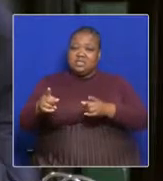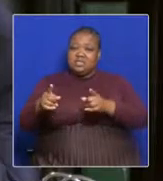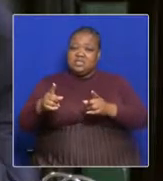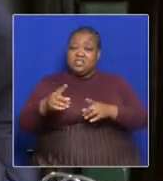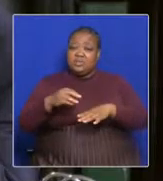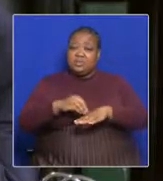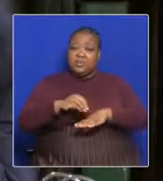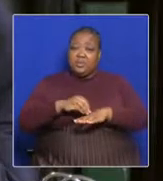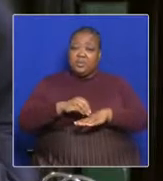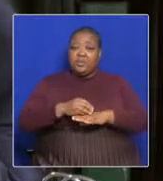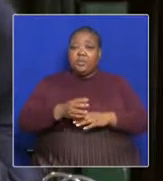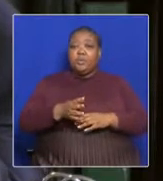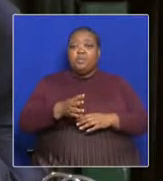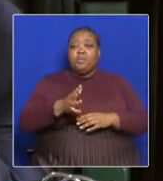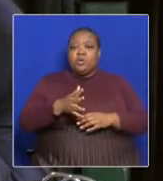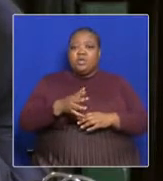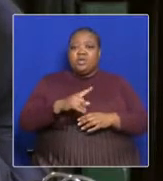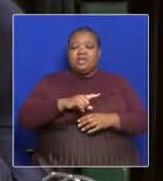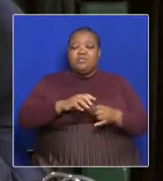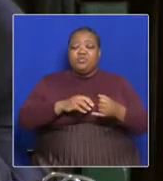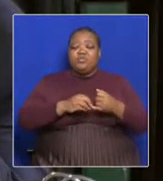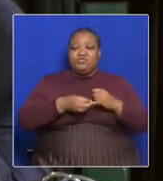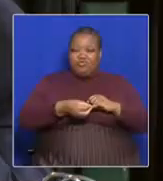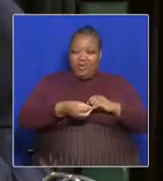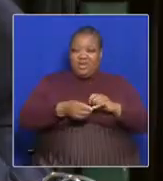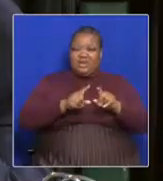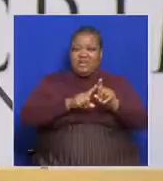tried and failed, and then you say,